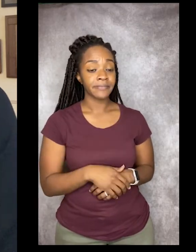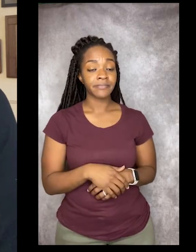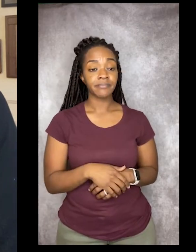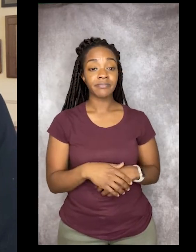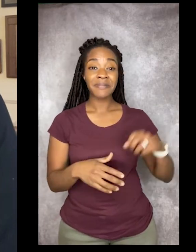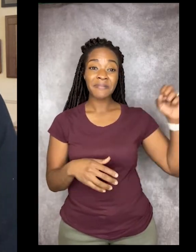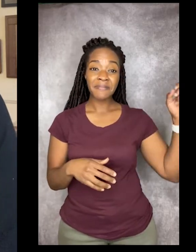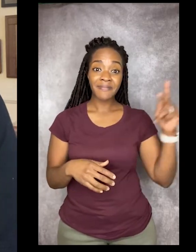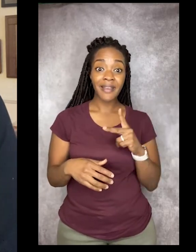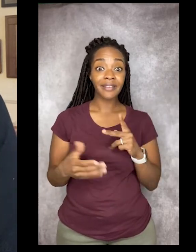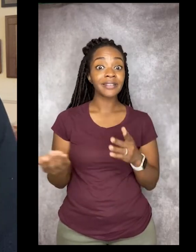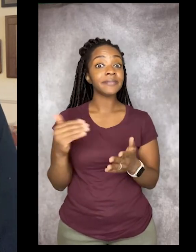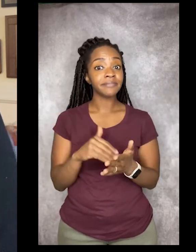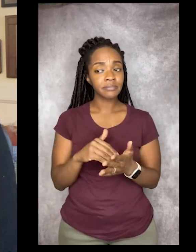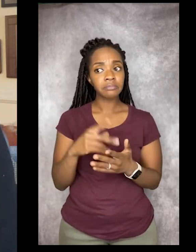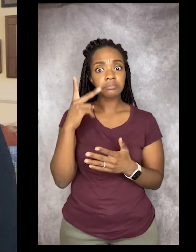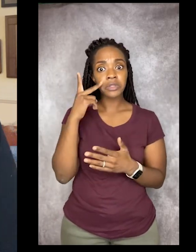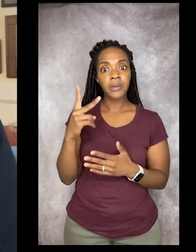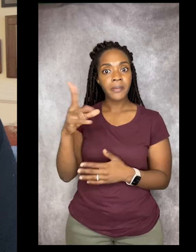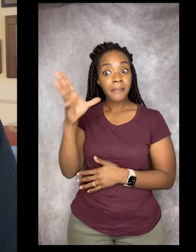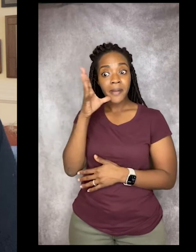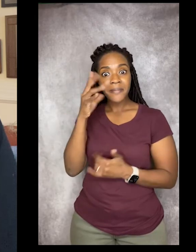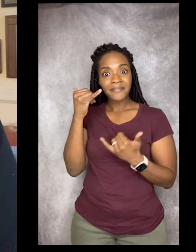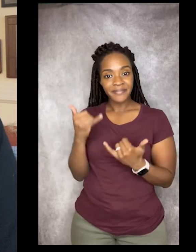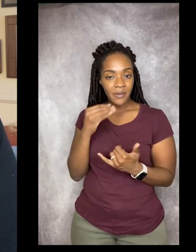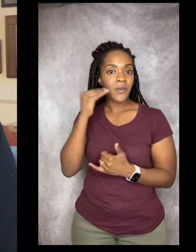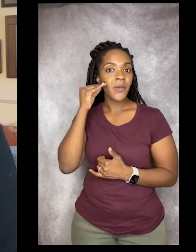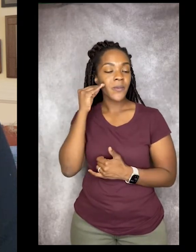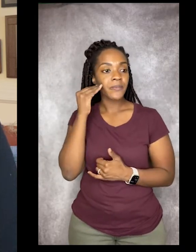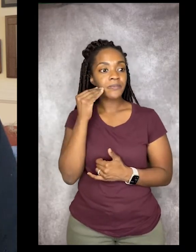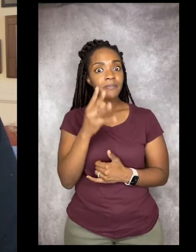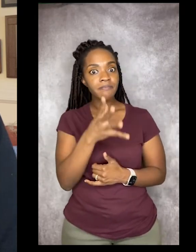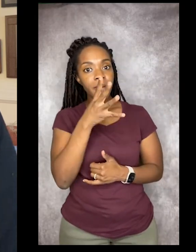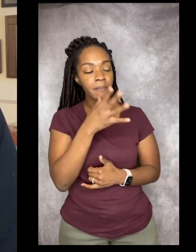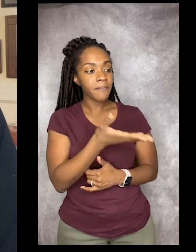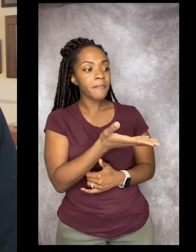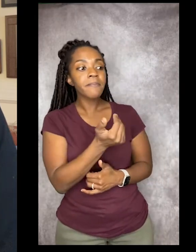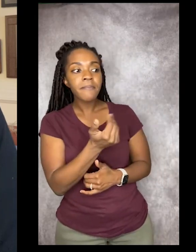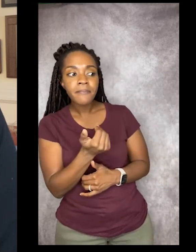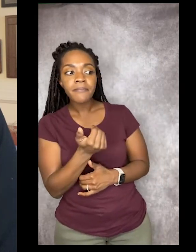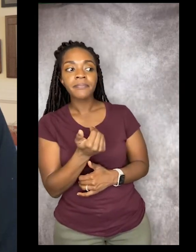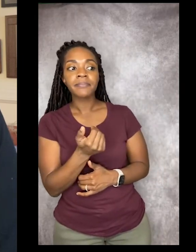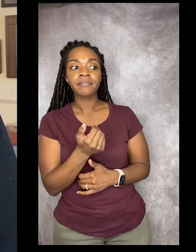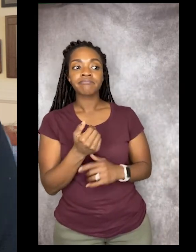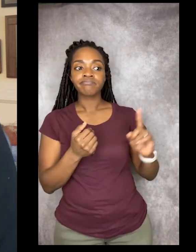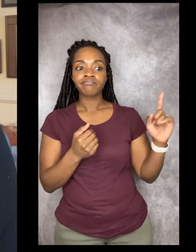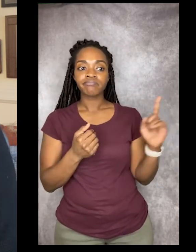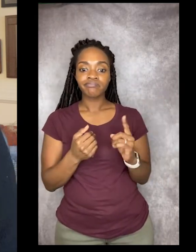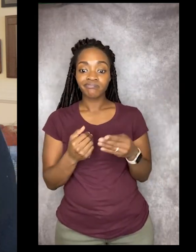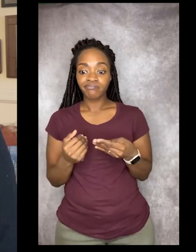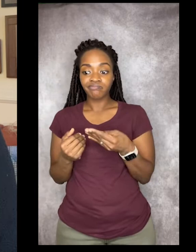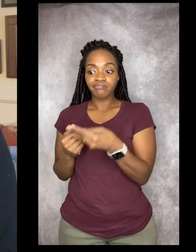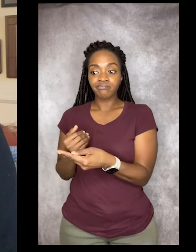When Joseph returned, he saw that his mom was home. Come here. Joseph passed his aunt her cigarettes